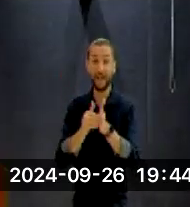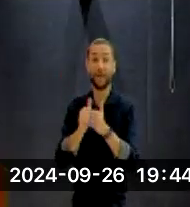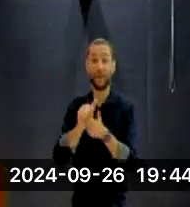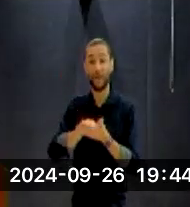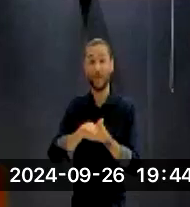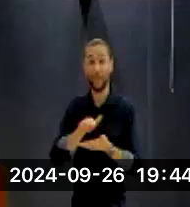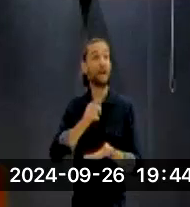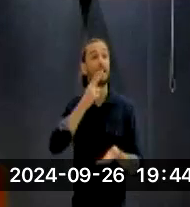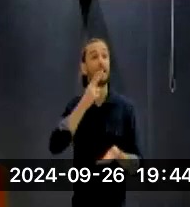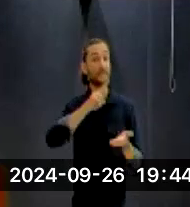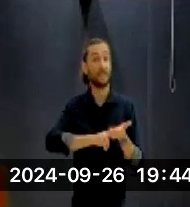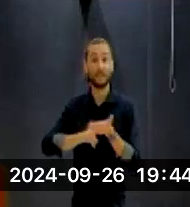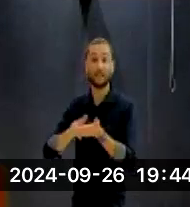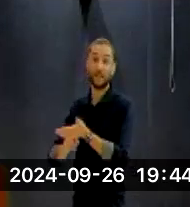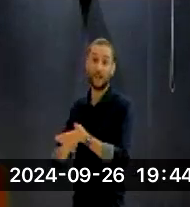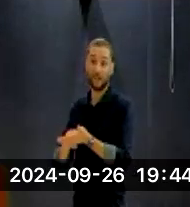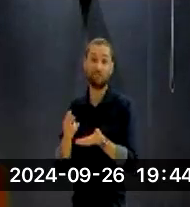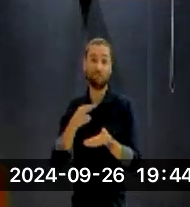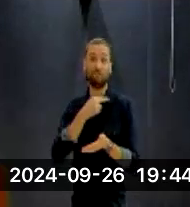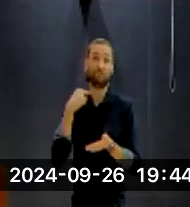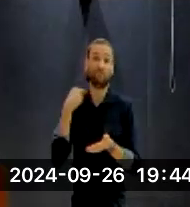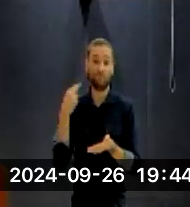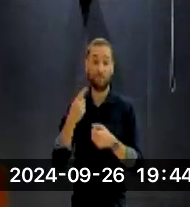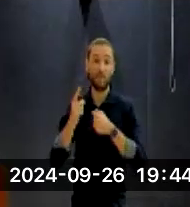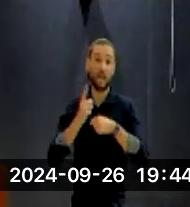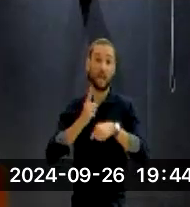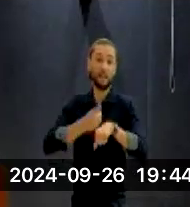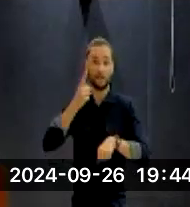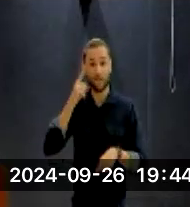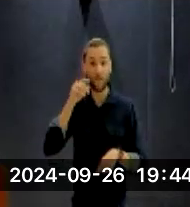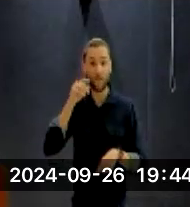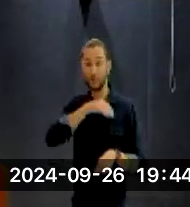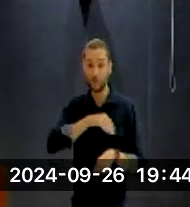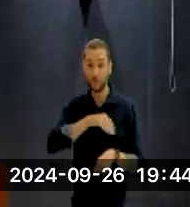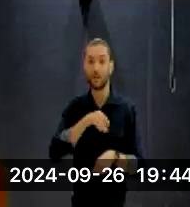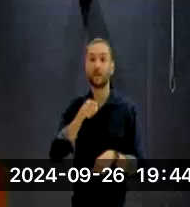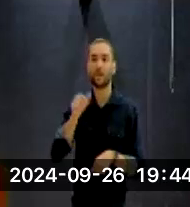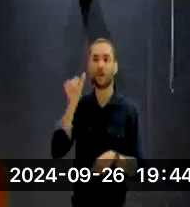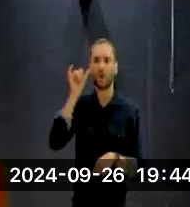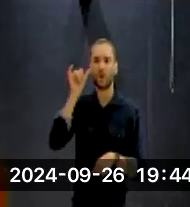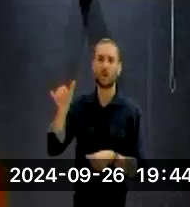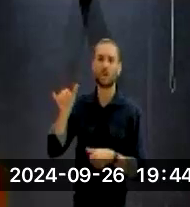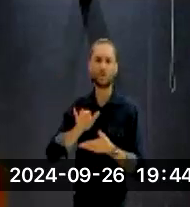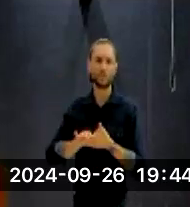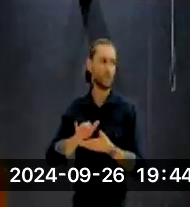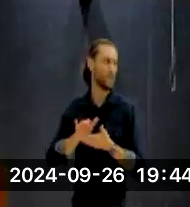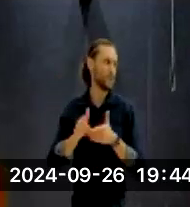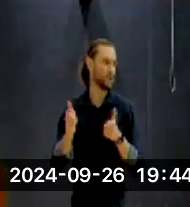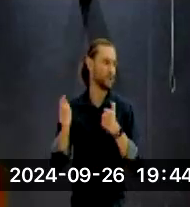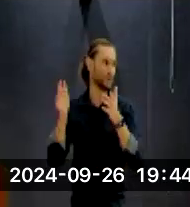under penalty of perjury, lied, called me a school shooter. It defamed my